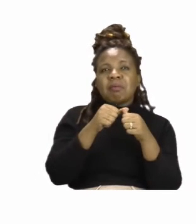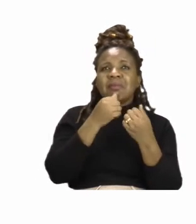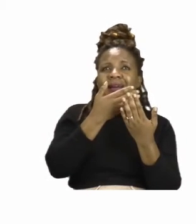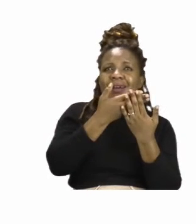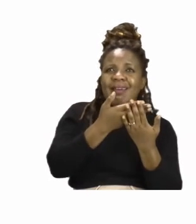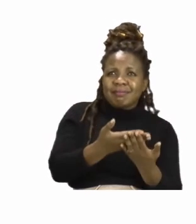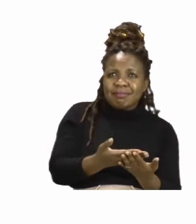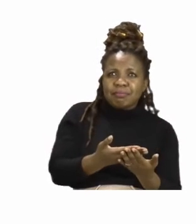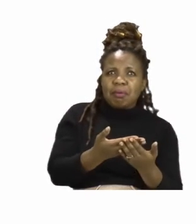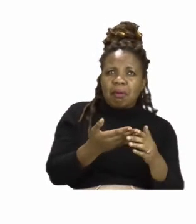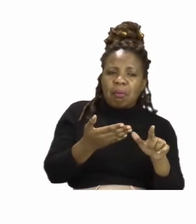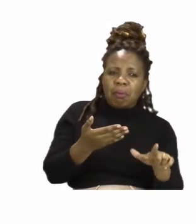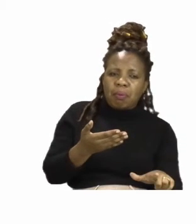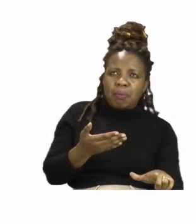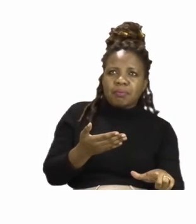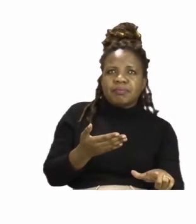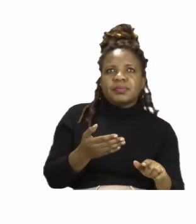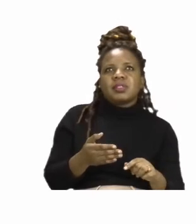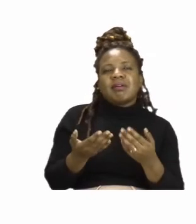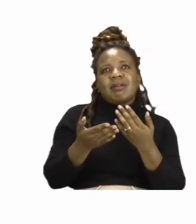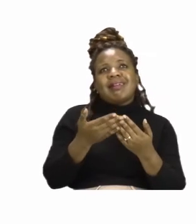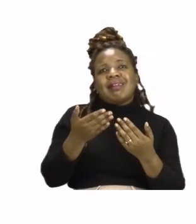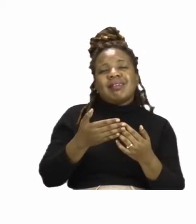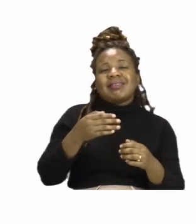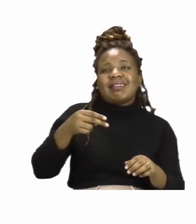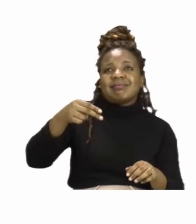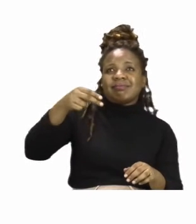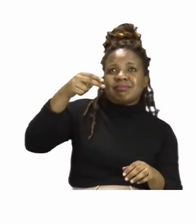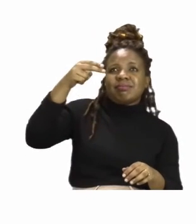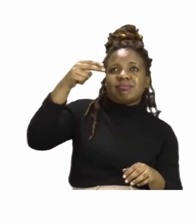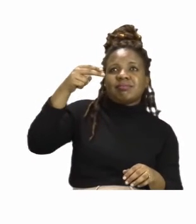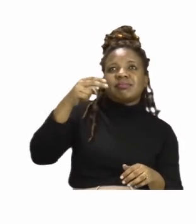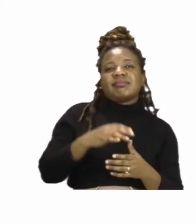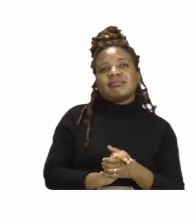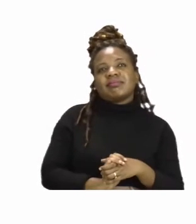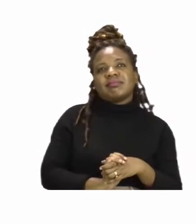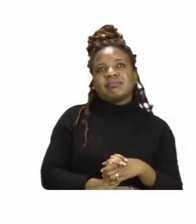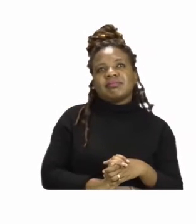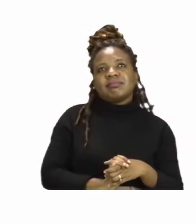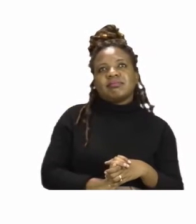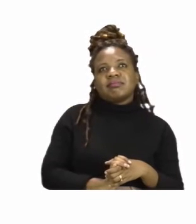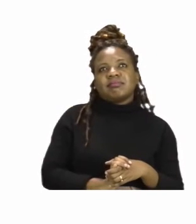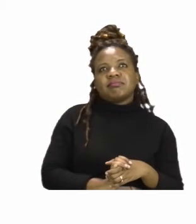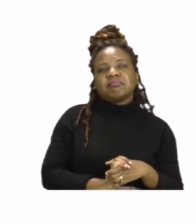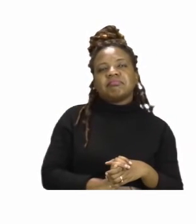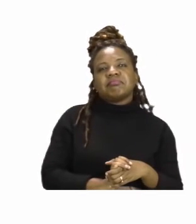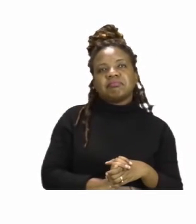higher and a bit far away from the ground. So in this case, our apple is